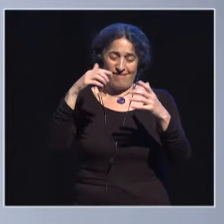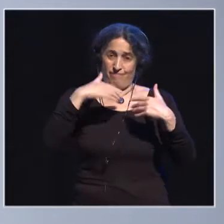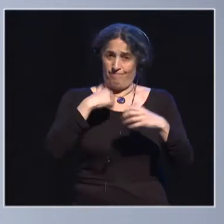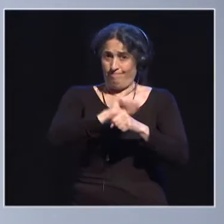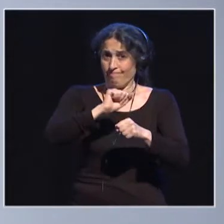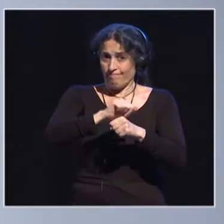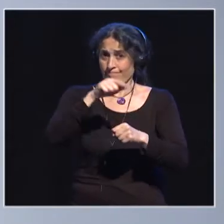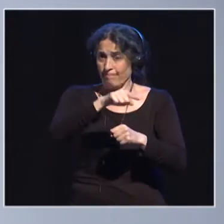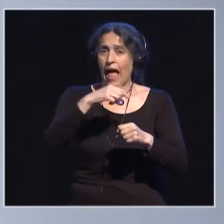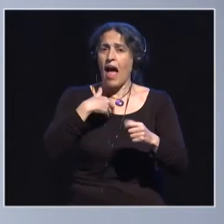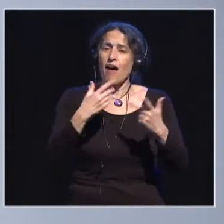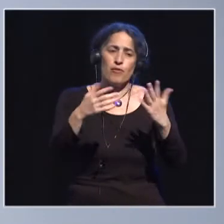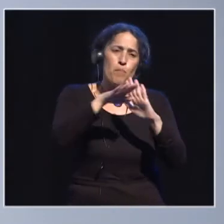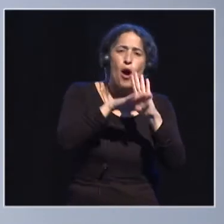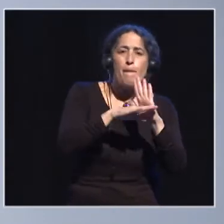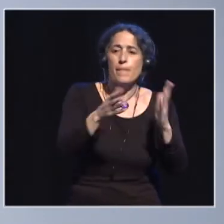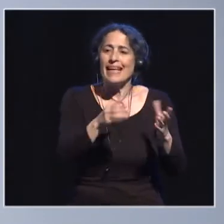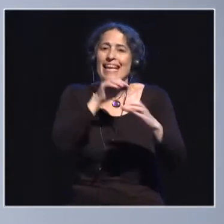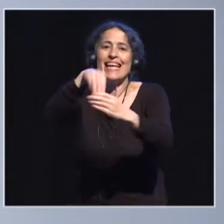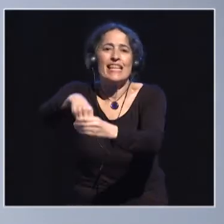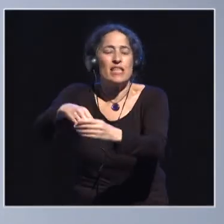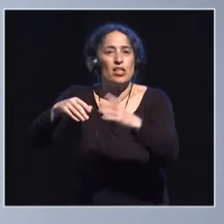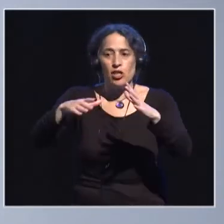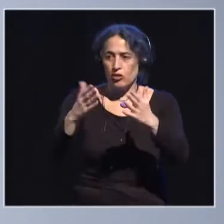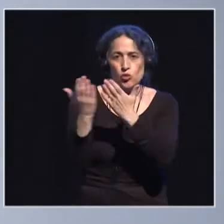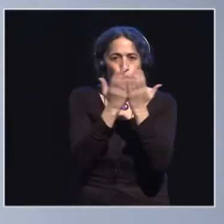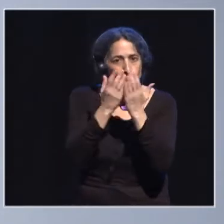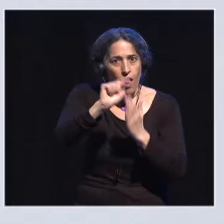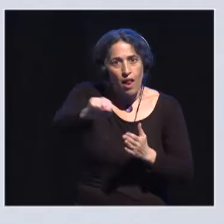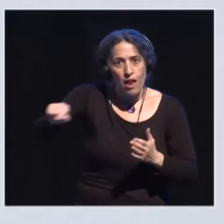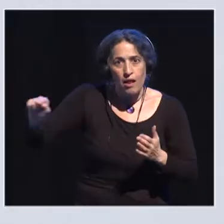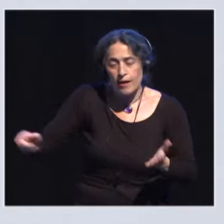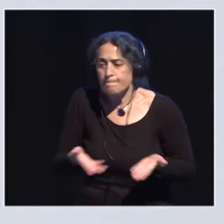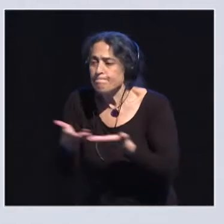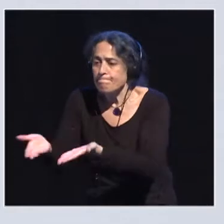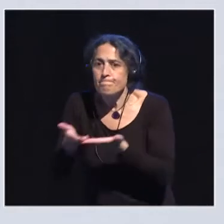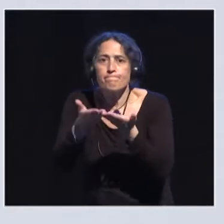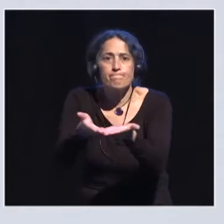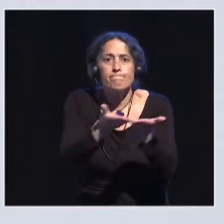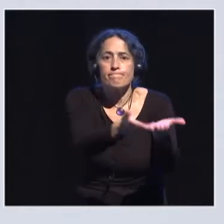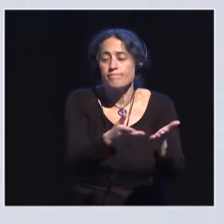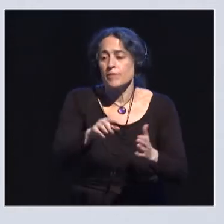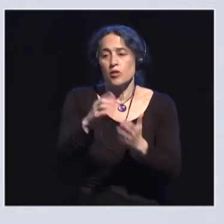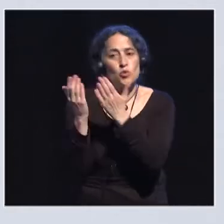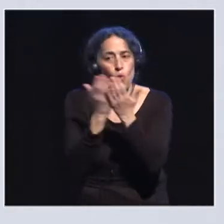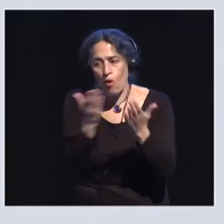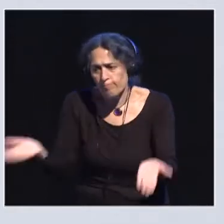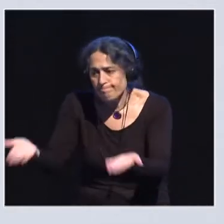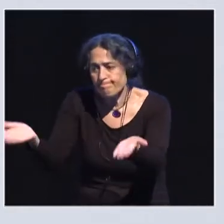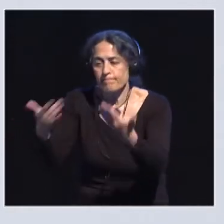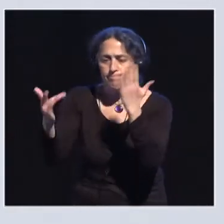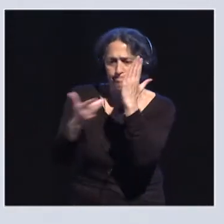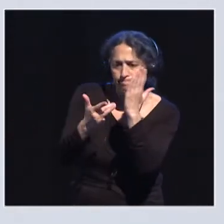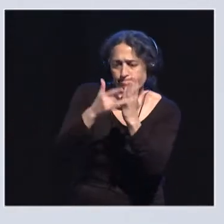to be digitally literate, getting them to acquire digital skills. And apart from girls, I'm also very interested with the youths, because the